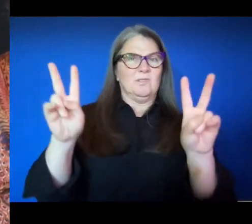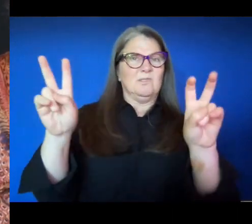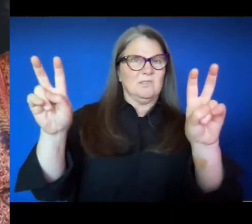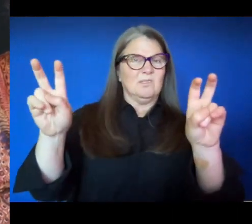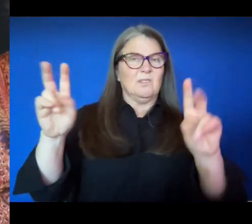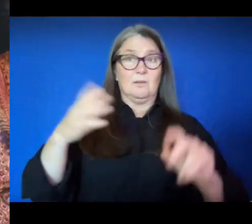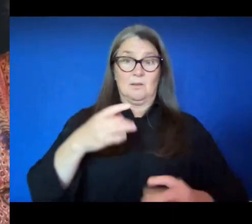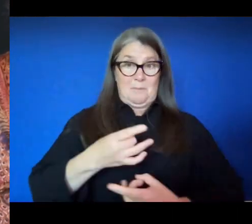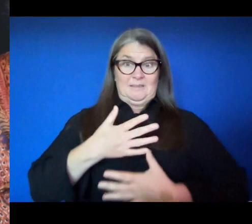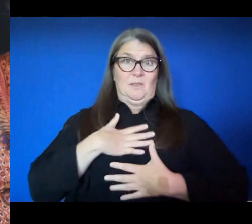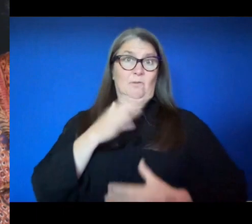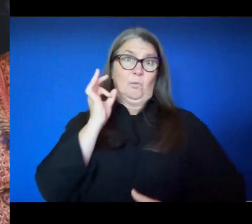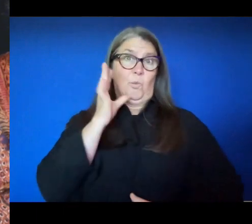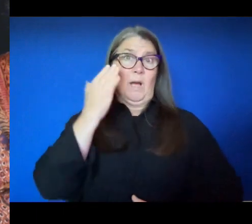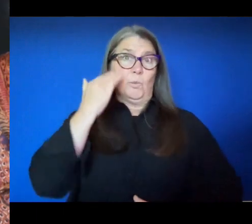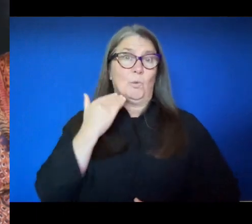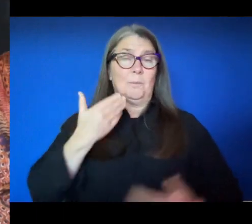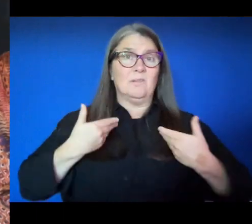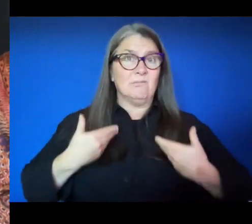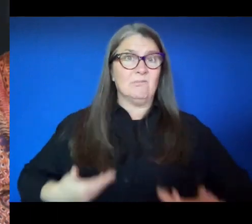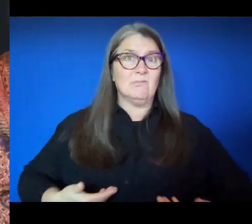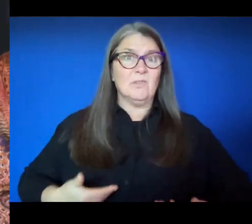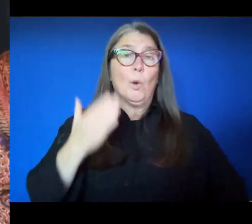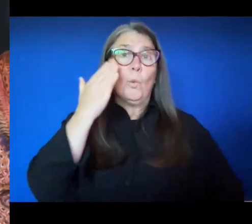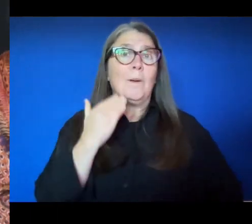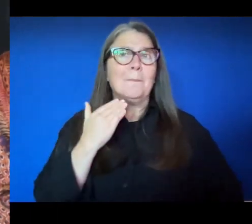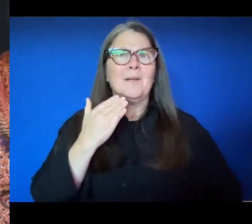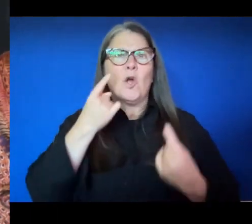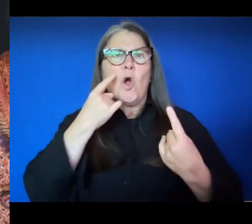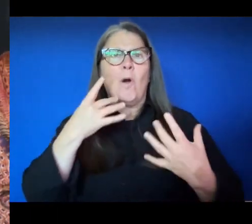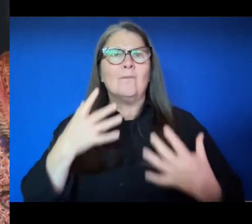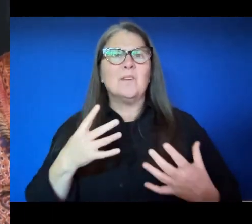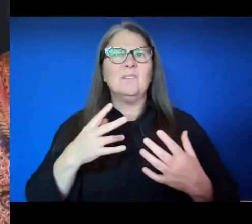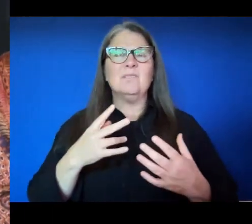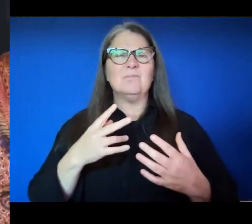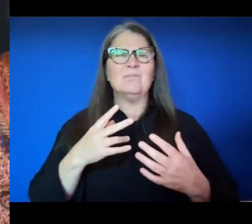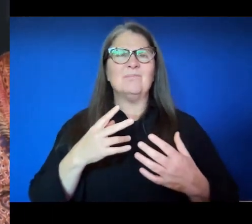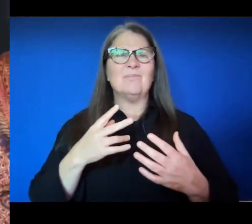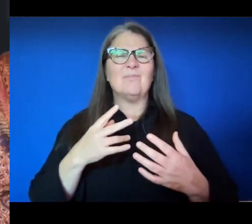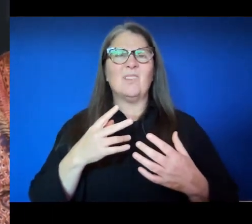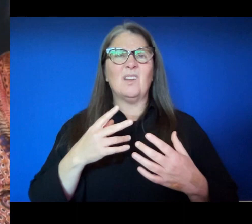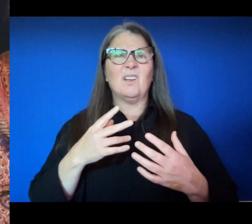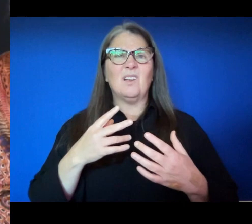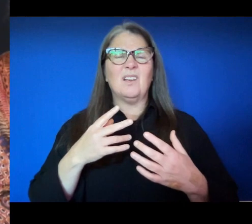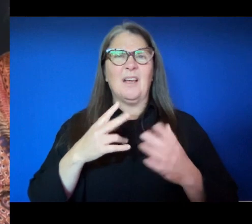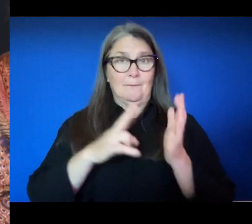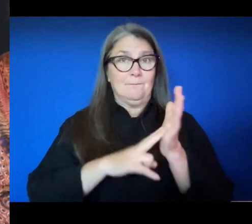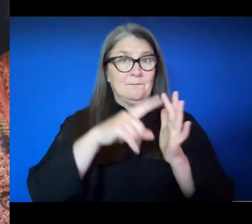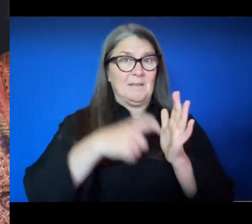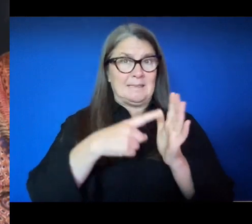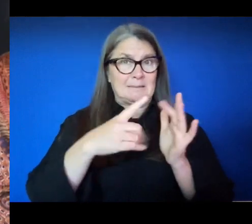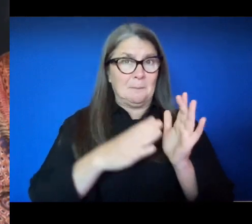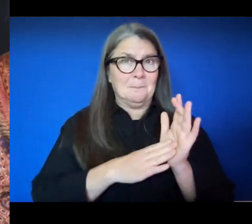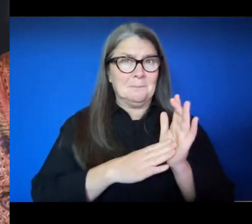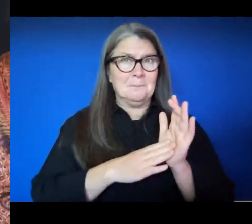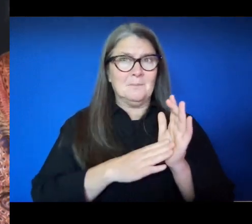women have often been kind of victims, I guess, of colonial or patriarchal structures, but they're also complicit. So did you want to maybe kind of speak